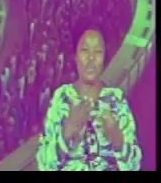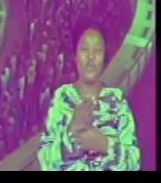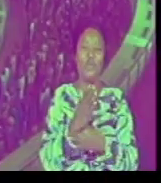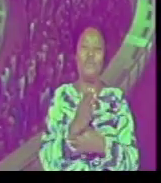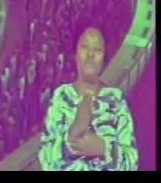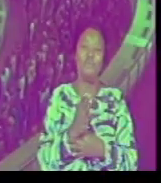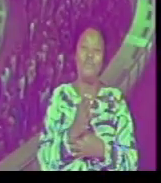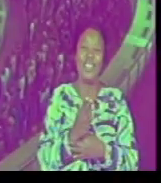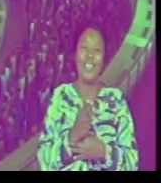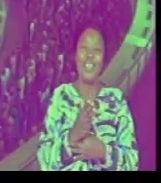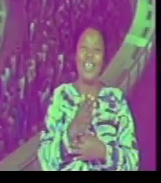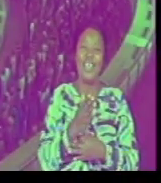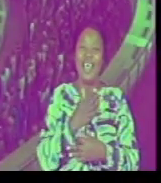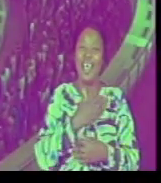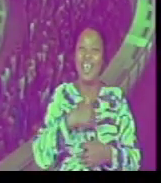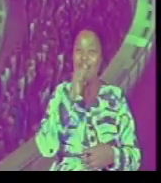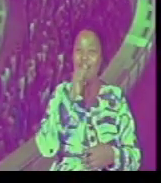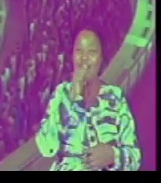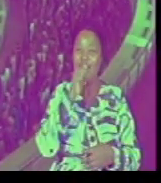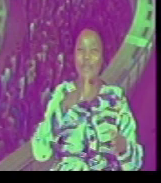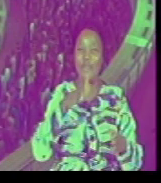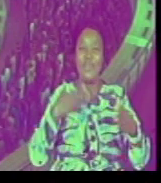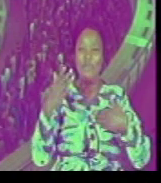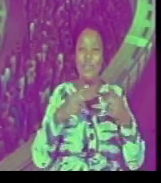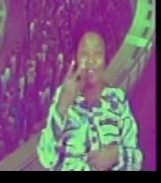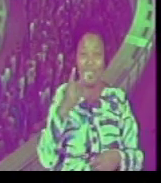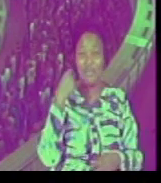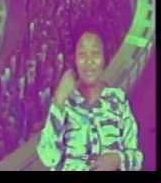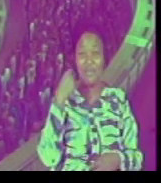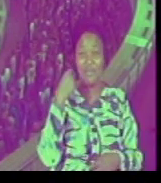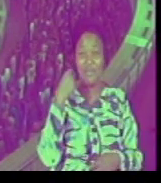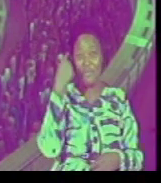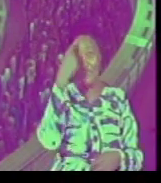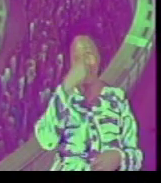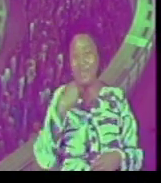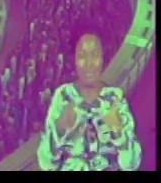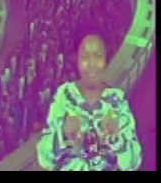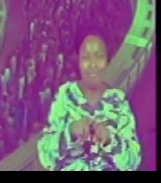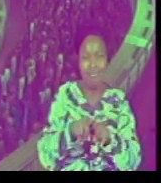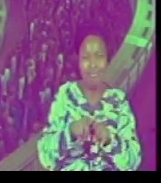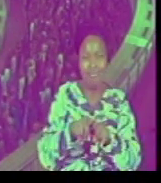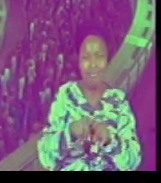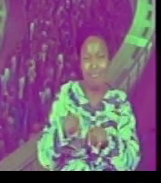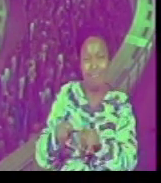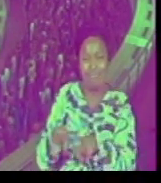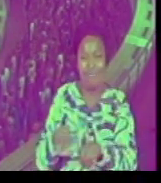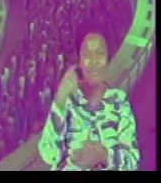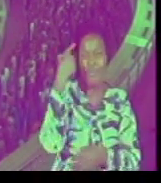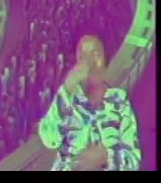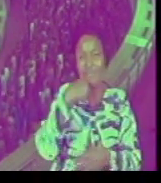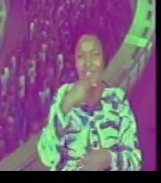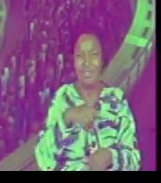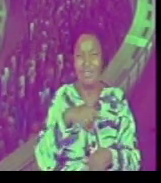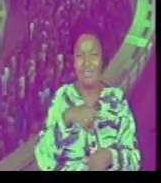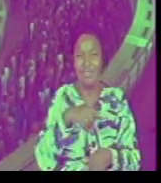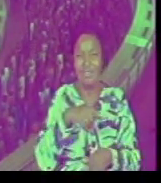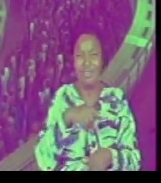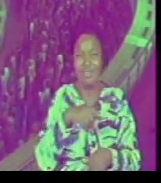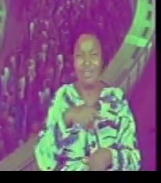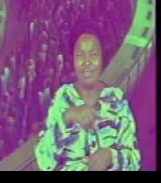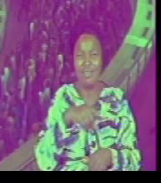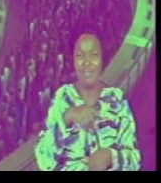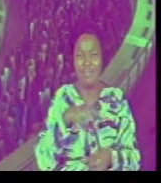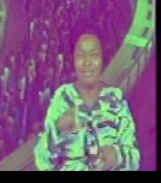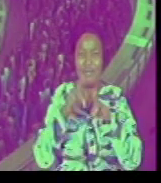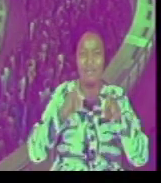Amen. And I'm happy to see your face. Looks like a new face. Amen. A new person. Amen. A